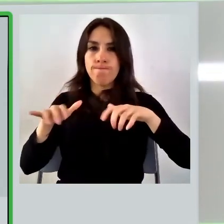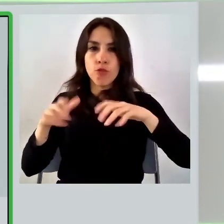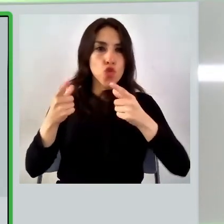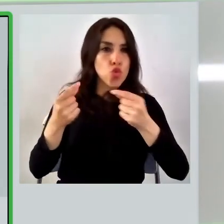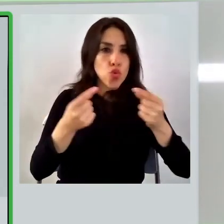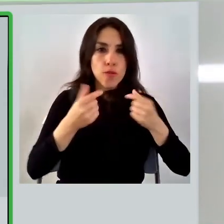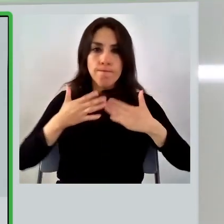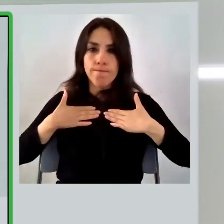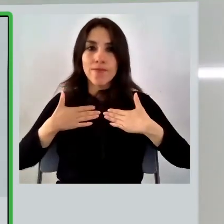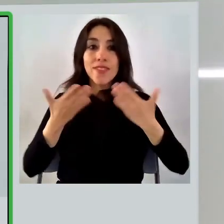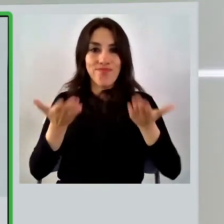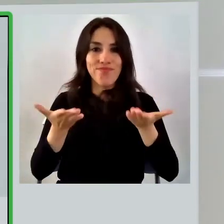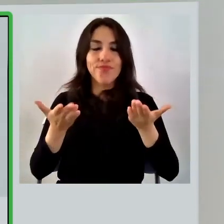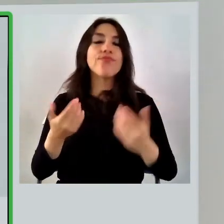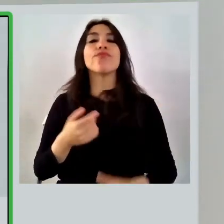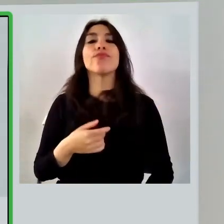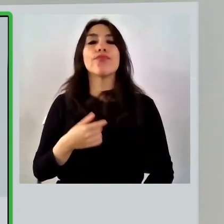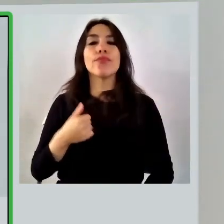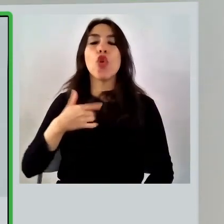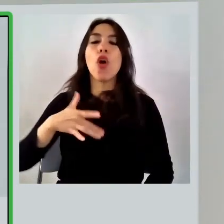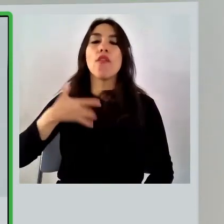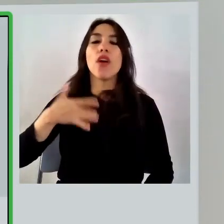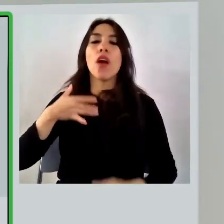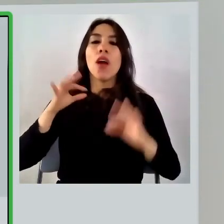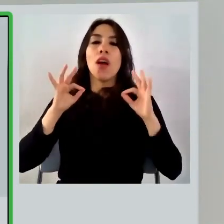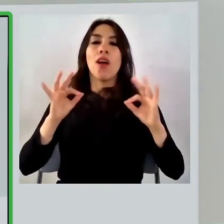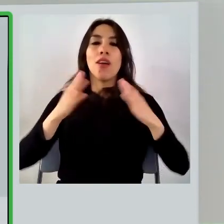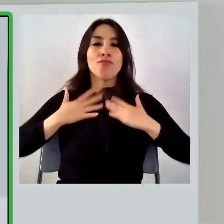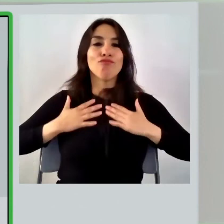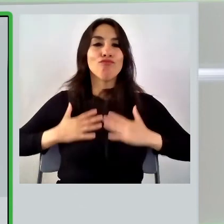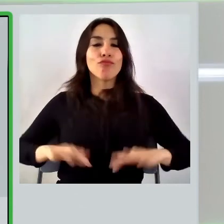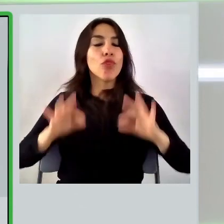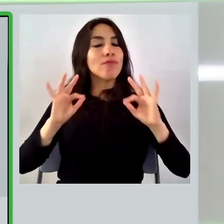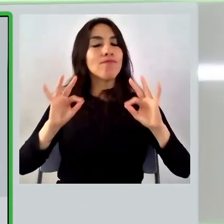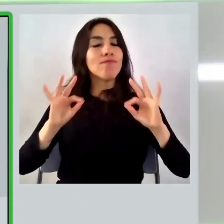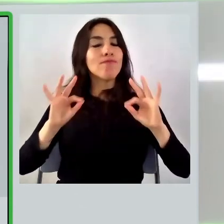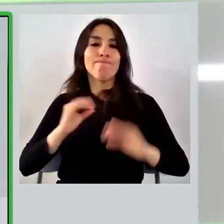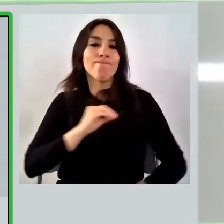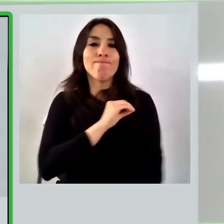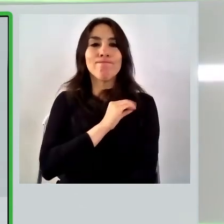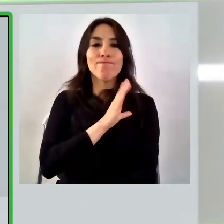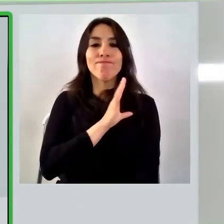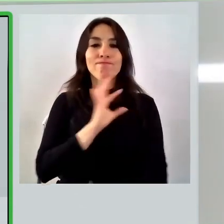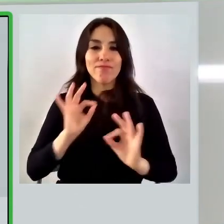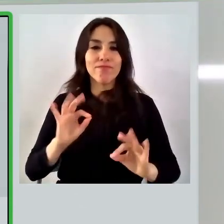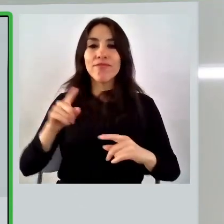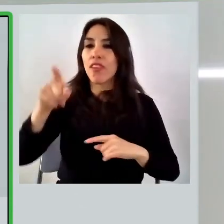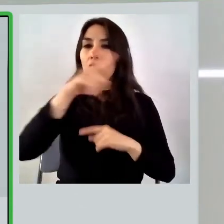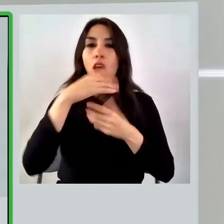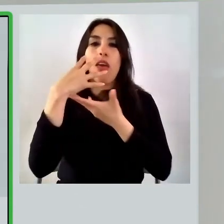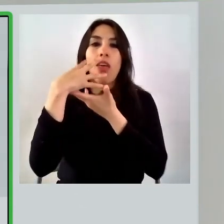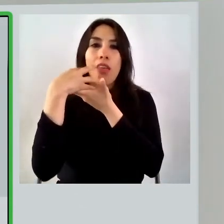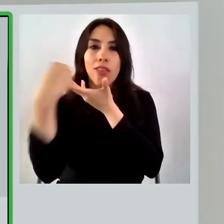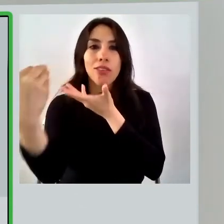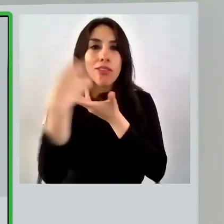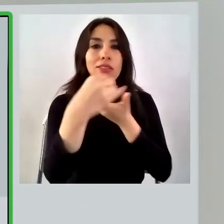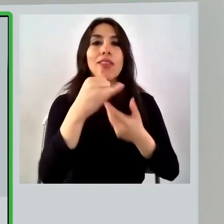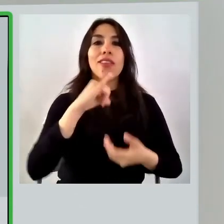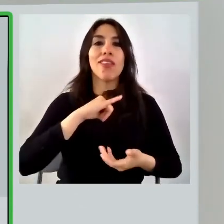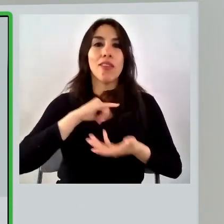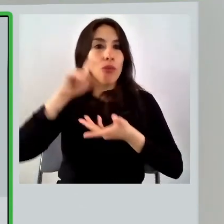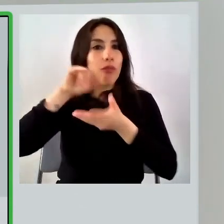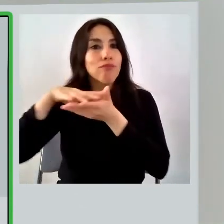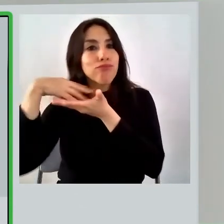flexible working policies, employee resource groups, fair pay, parental leave policies, the freedom